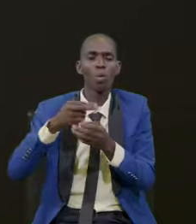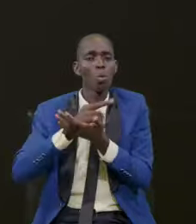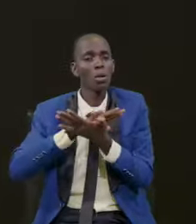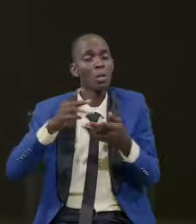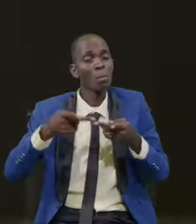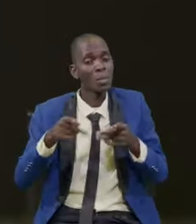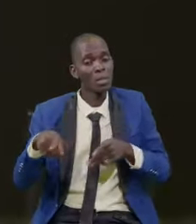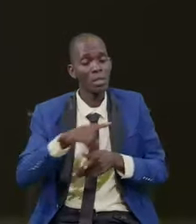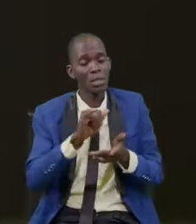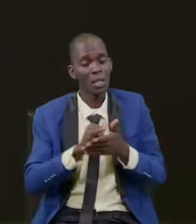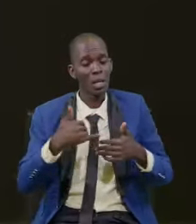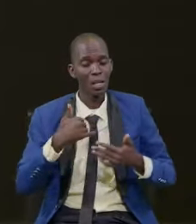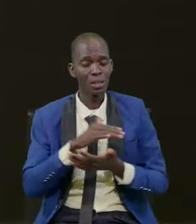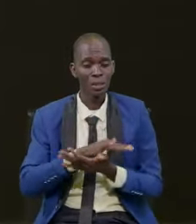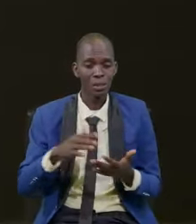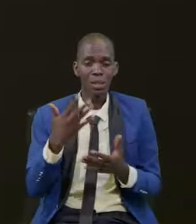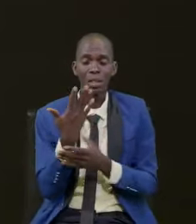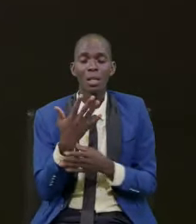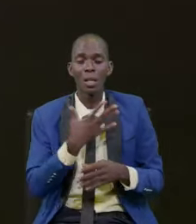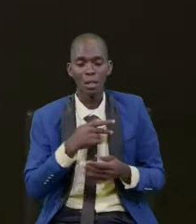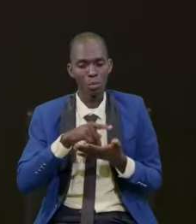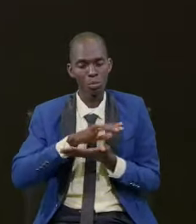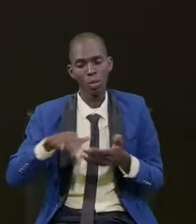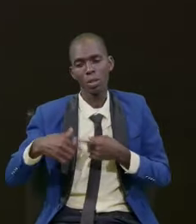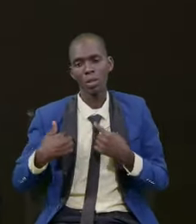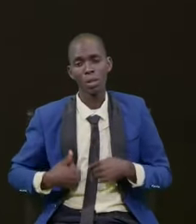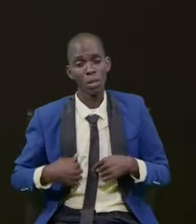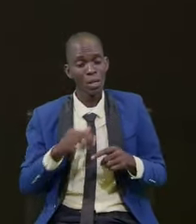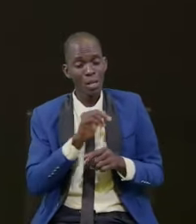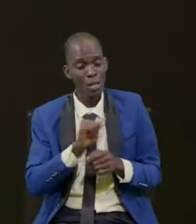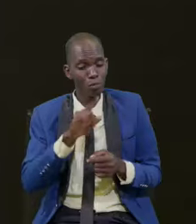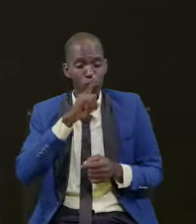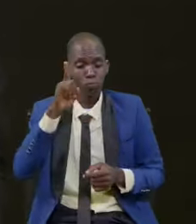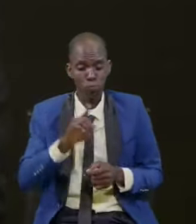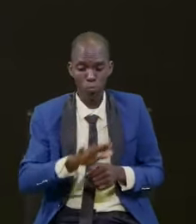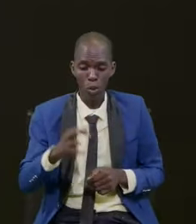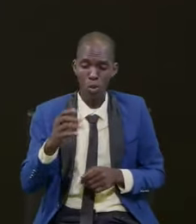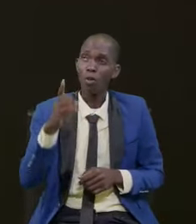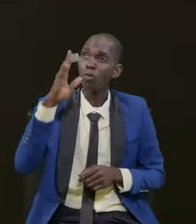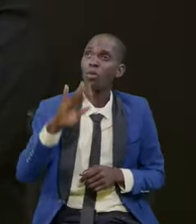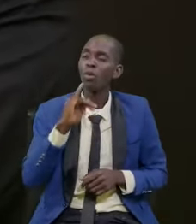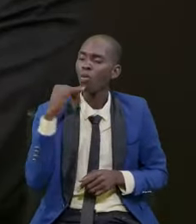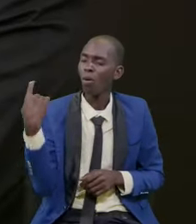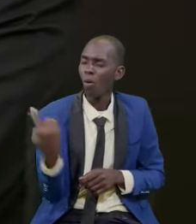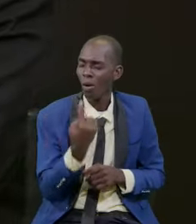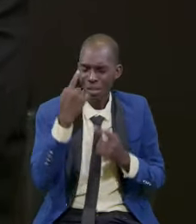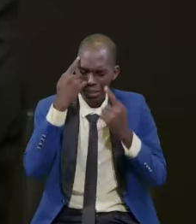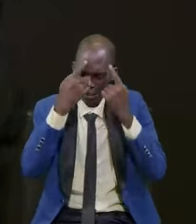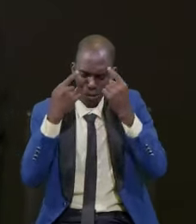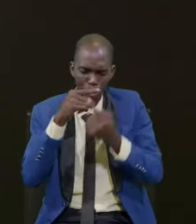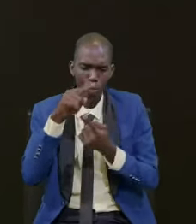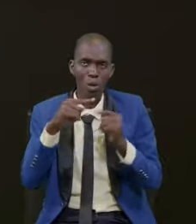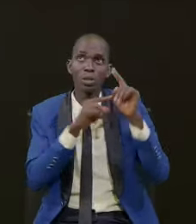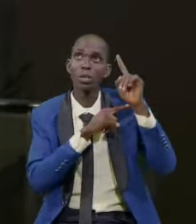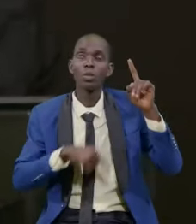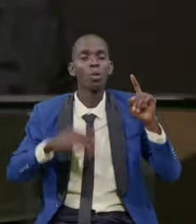A real child of God is always thinking about when the Lord shall come. But he is not thinking like that.